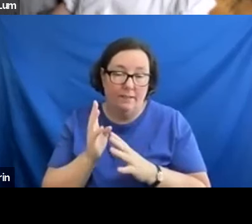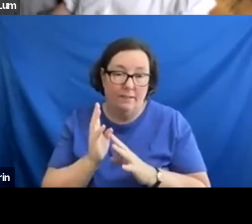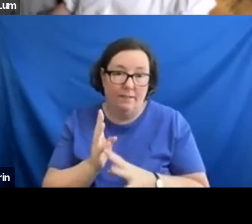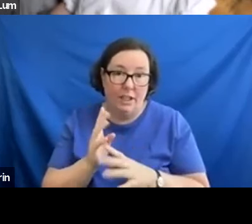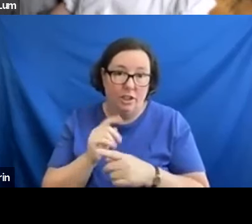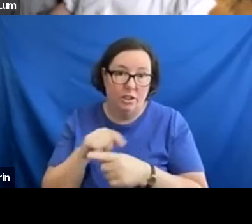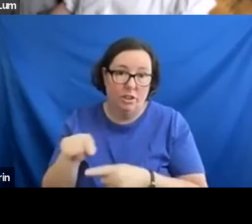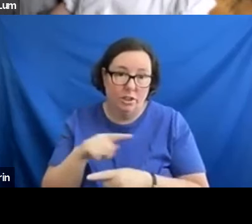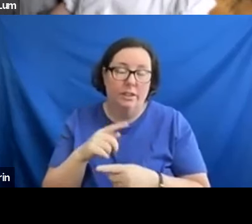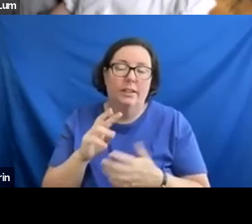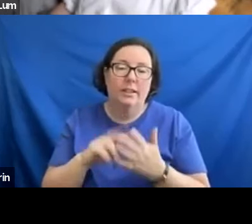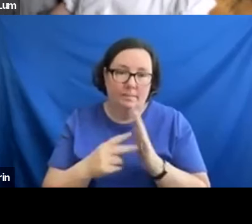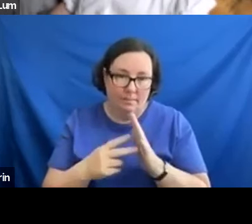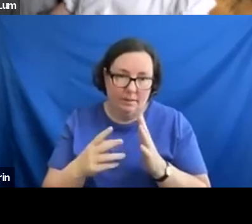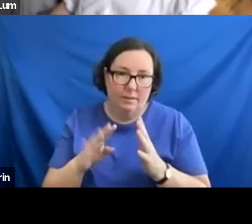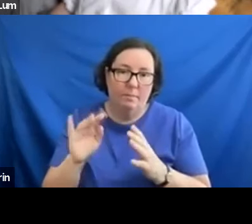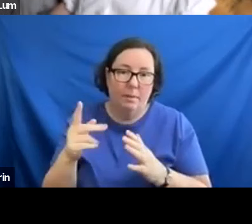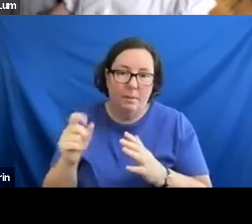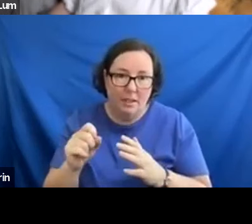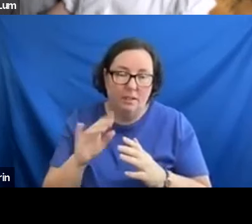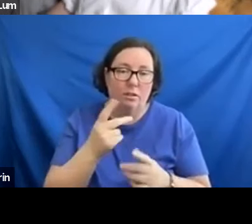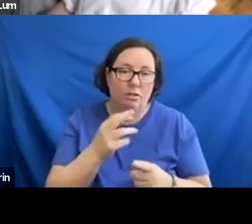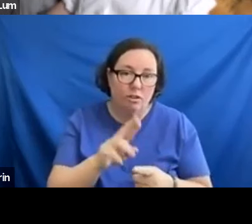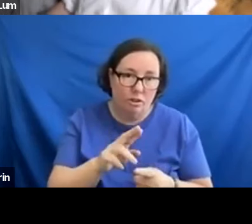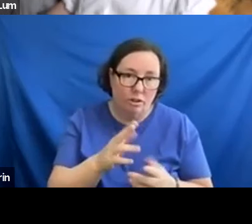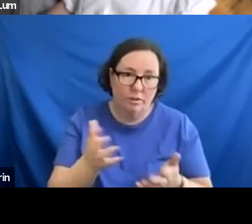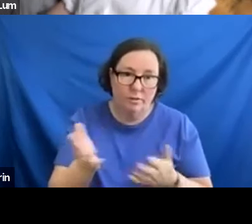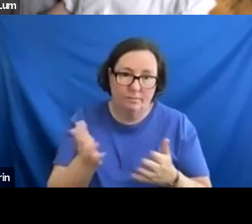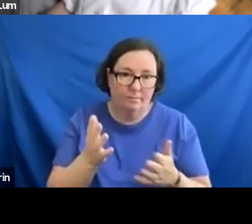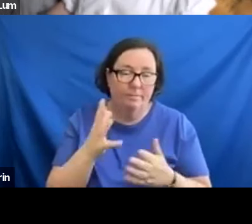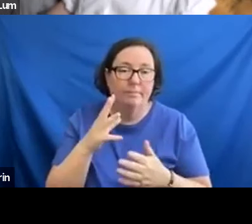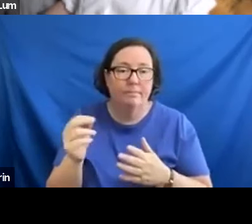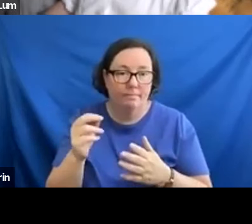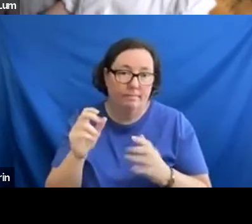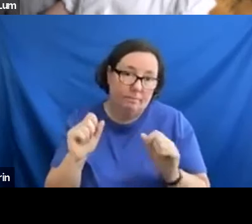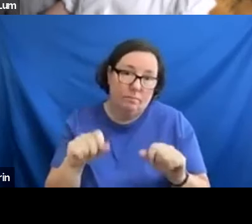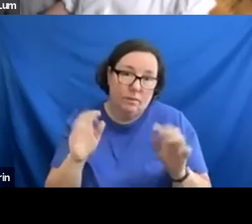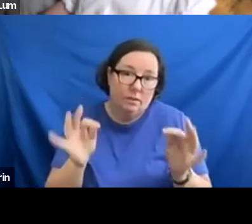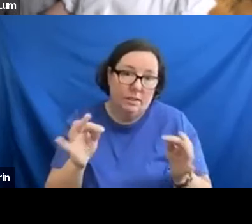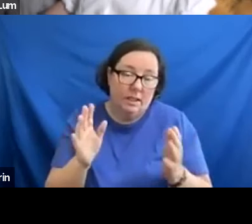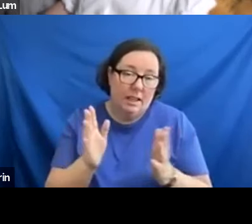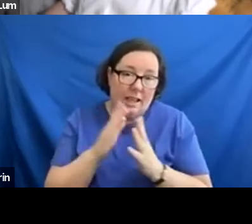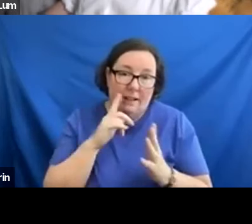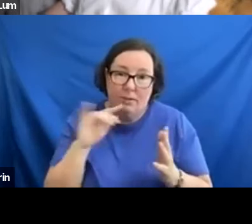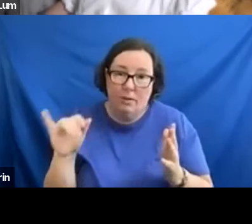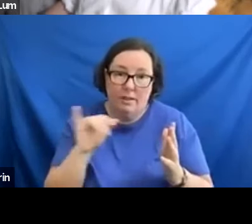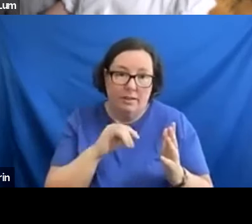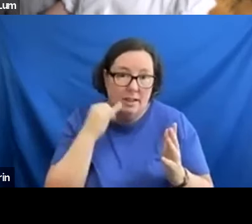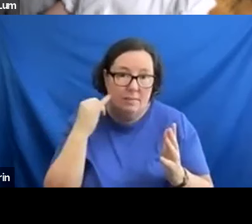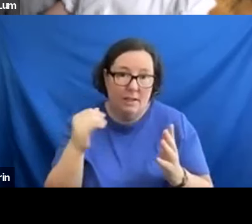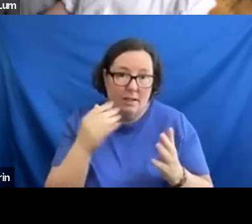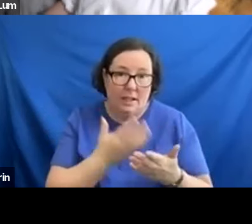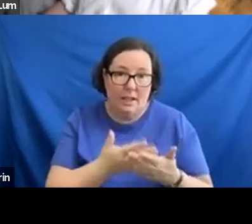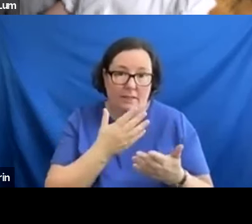of BPS and charters. And we could certainly ask for the same